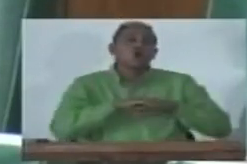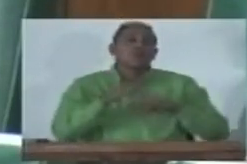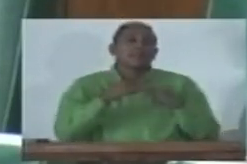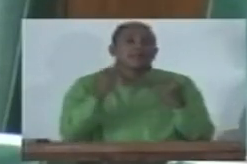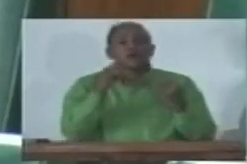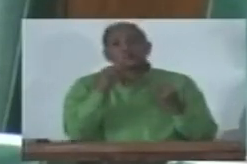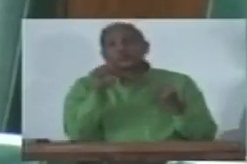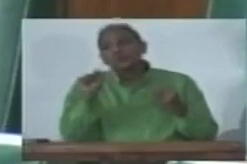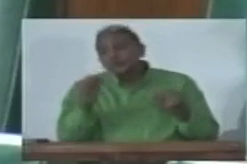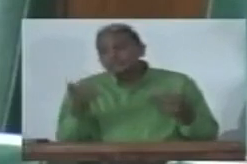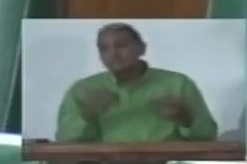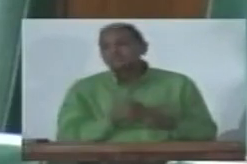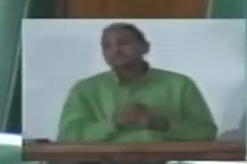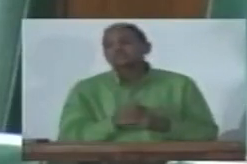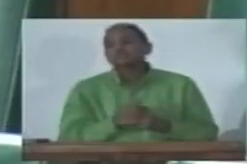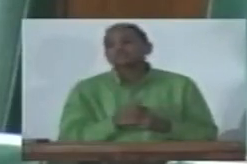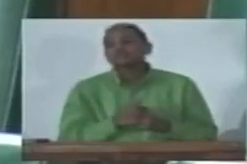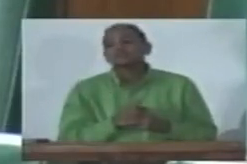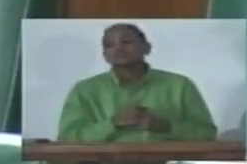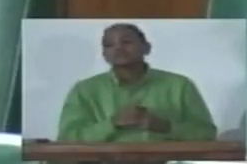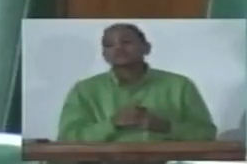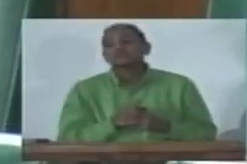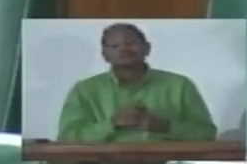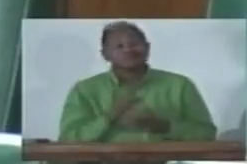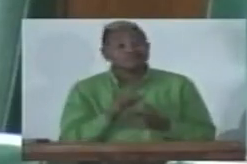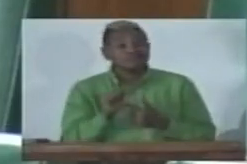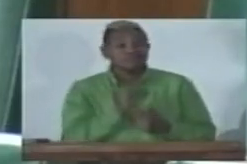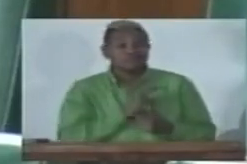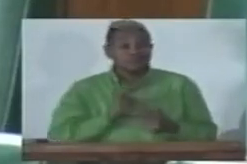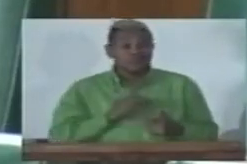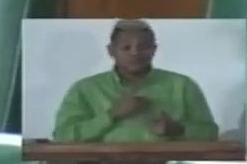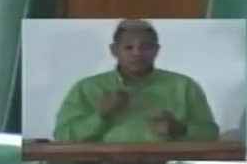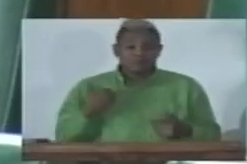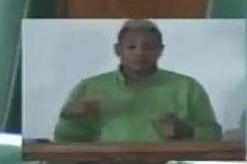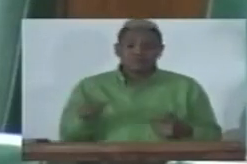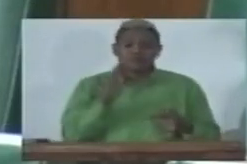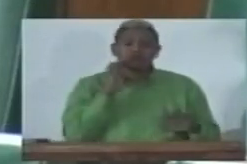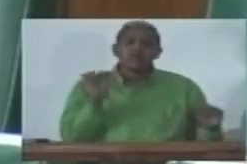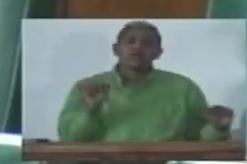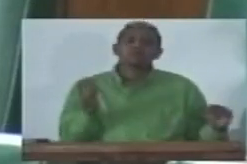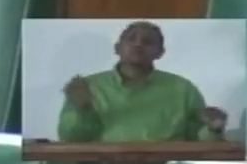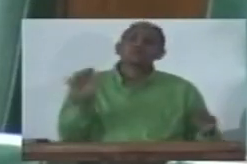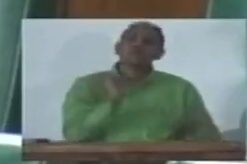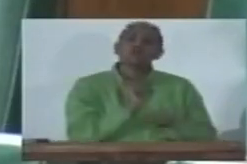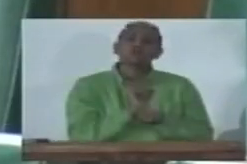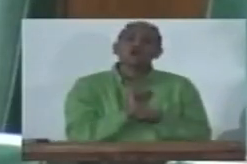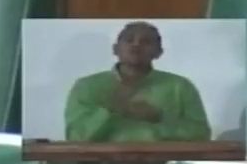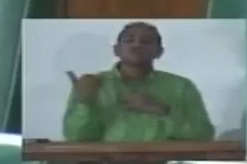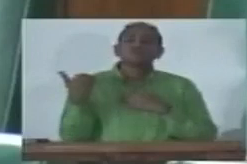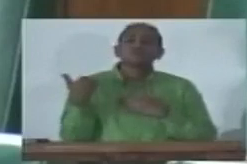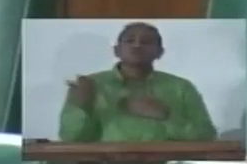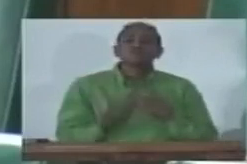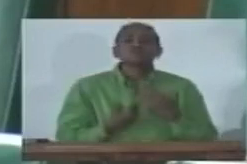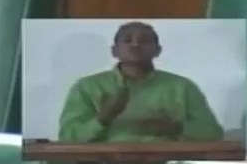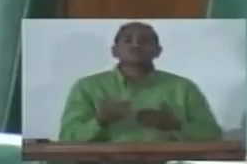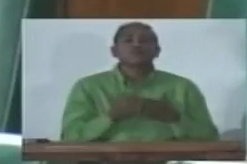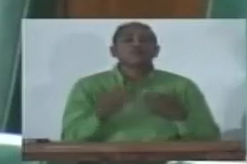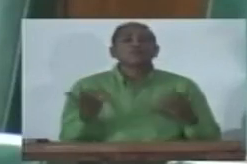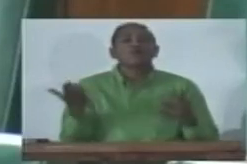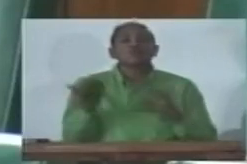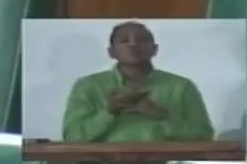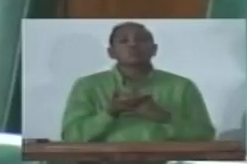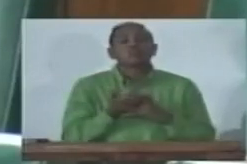tools, disabled employees will be able to carry out their job responsibilities without